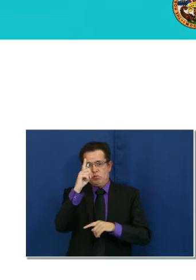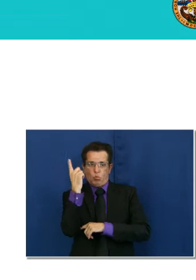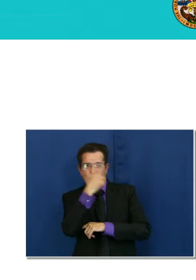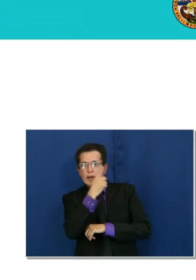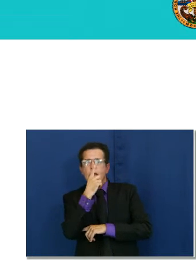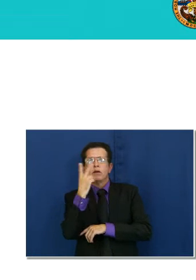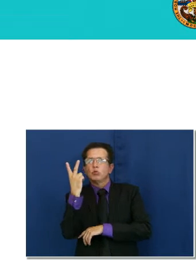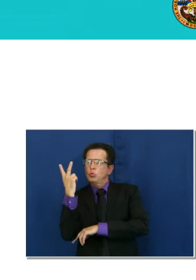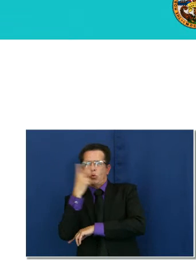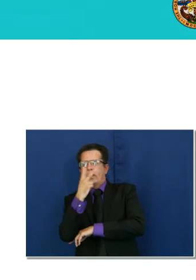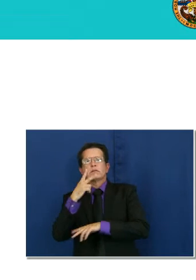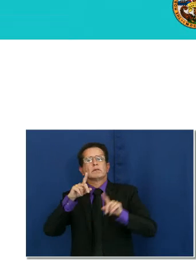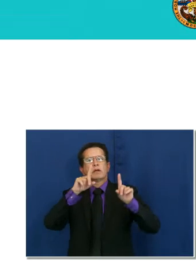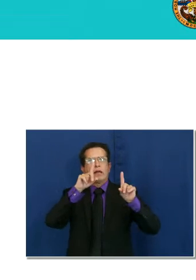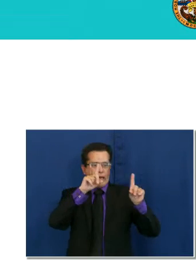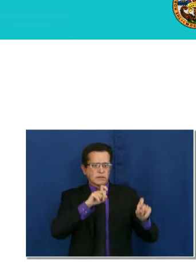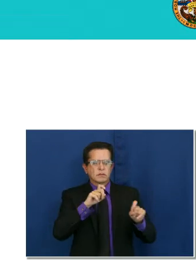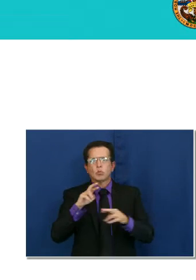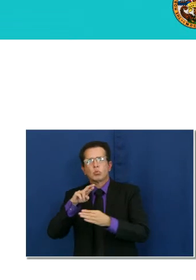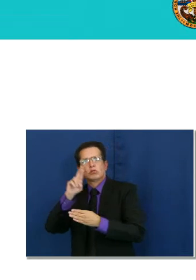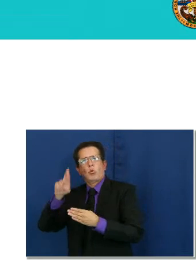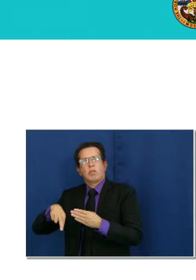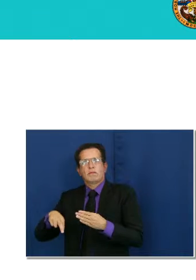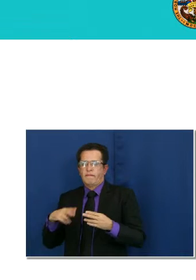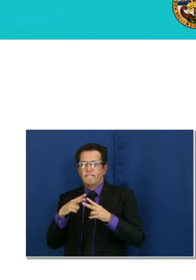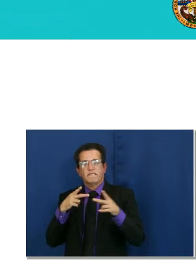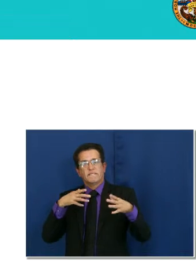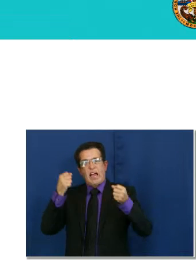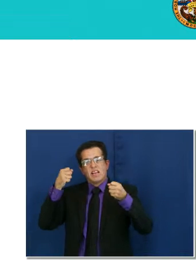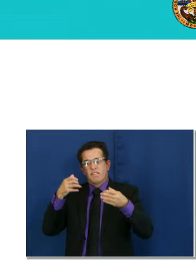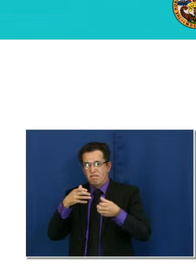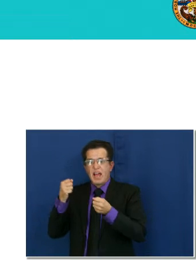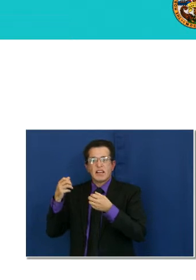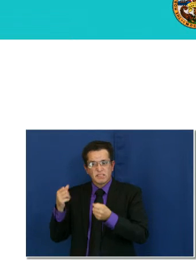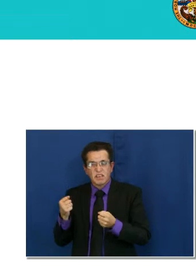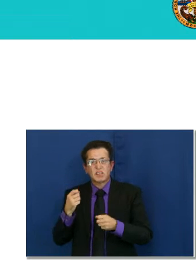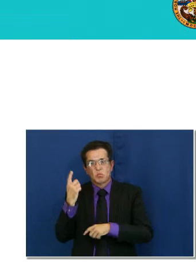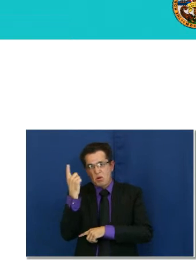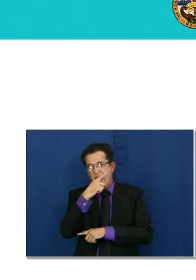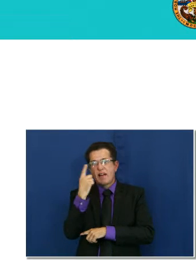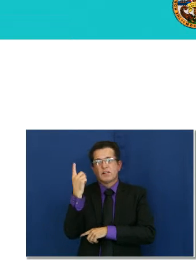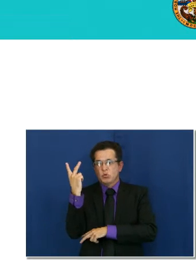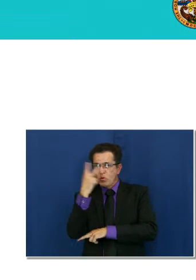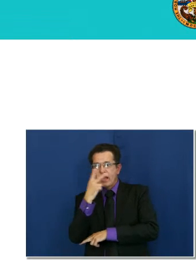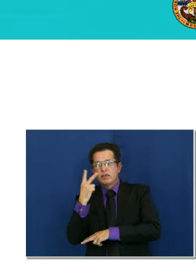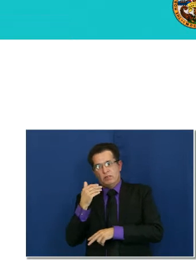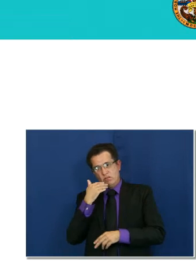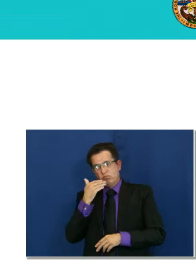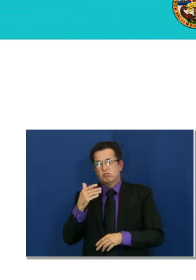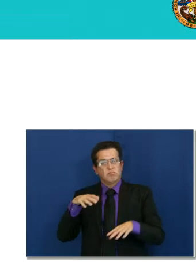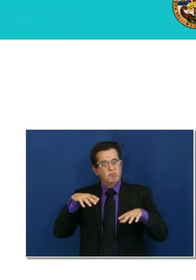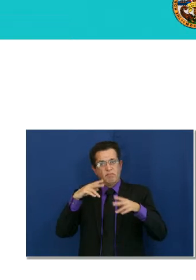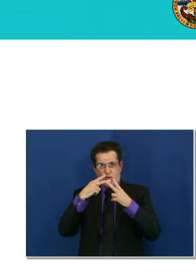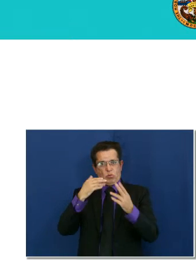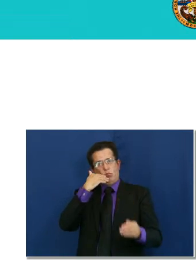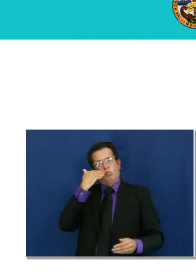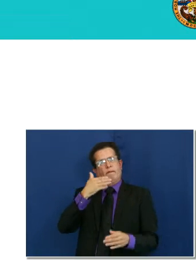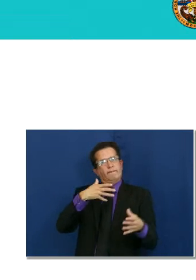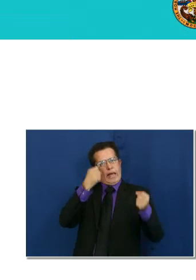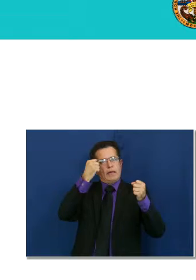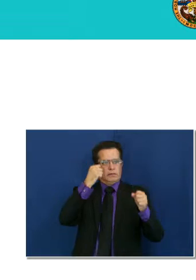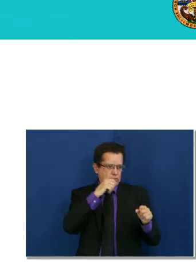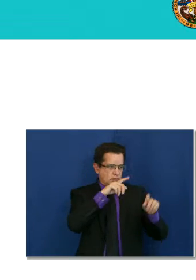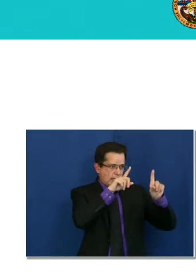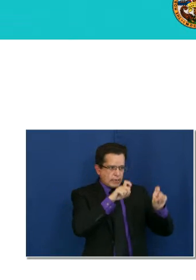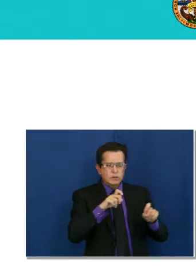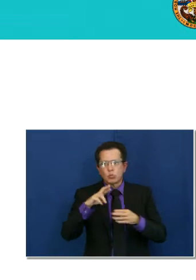2.5 days. Same with our public health lab. Our county Helix partnership and state walk-in test sites continue to turn those around quickly, and we